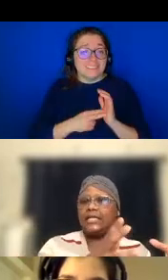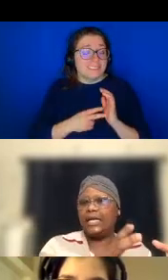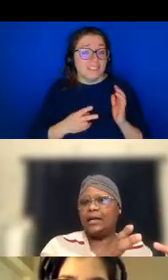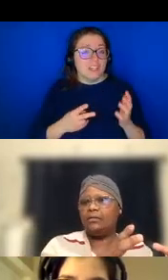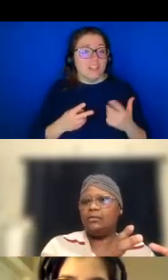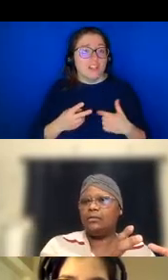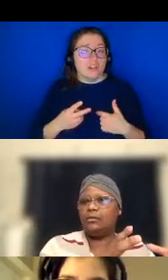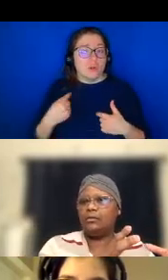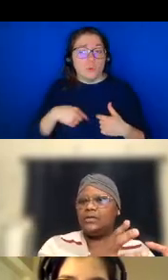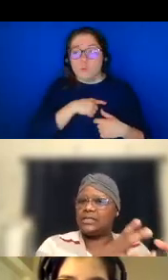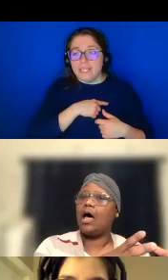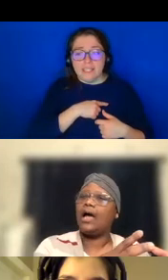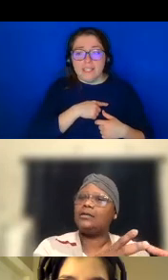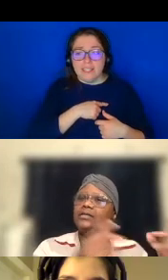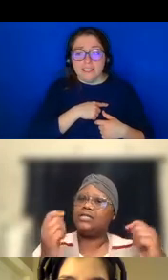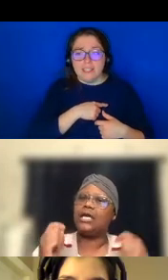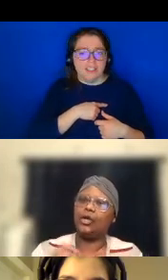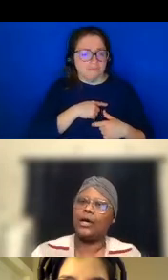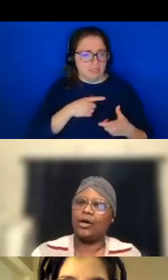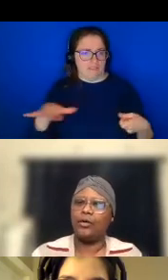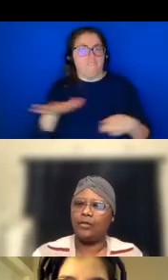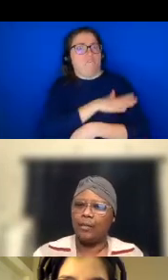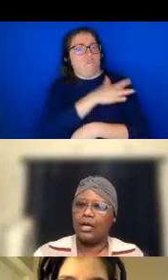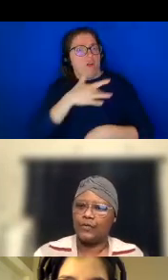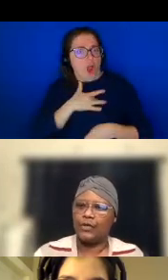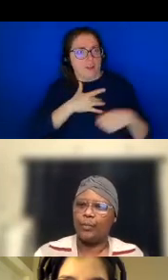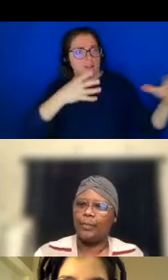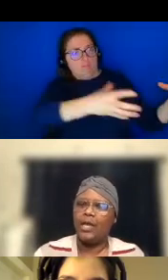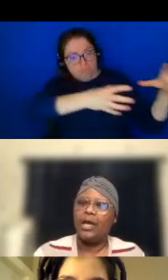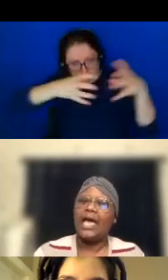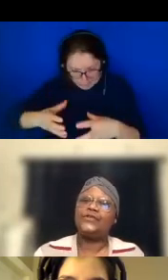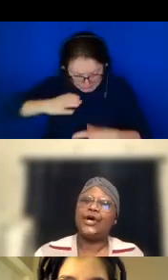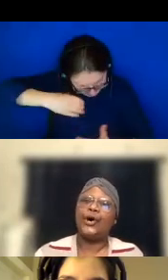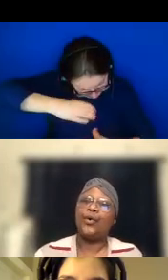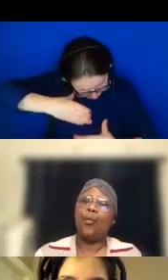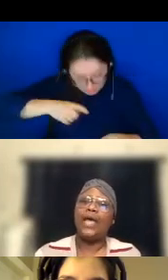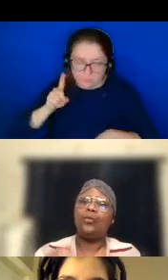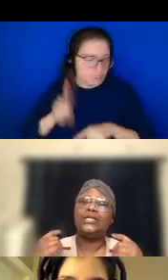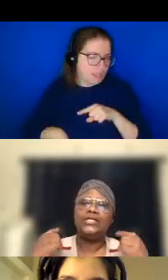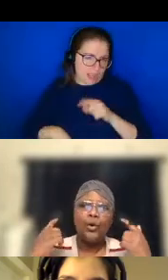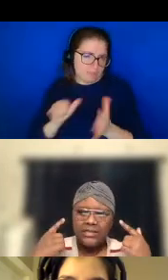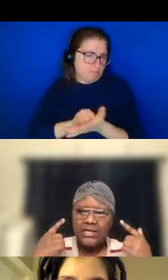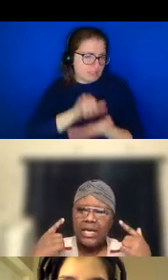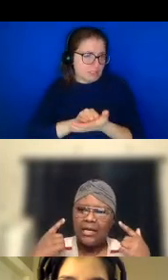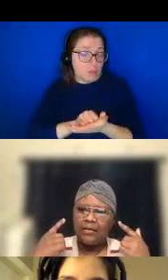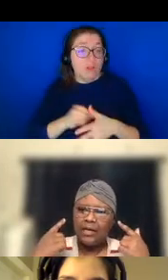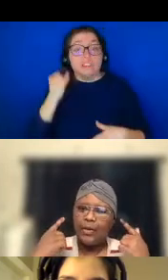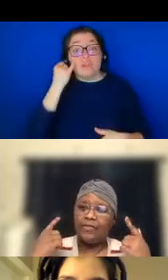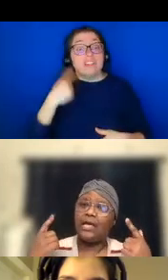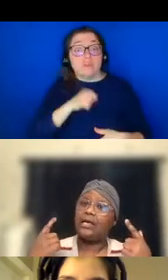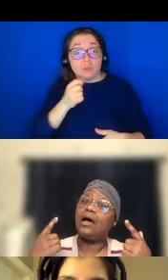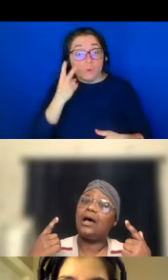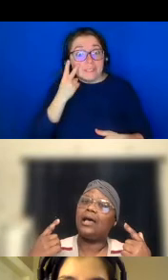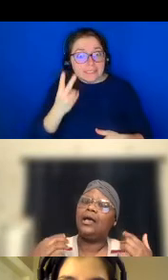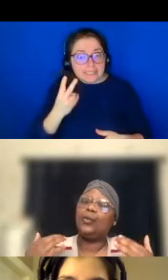heart in to slides to take a look at under the microscope. And so when we don't see anything with the